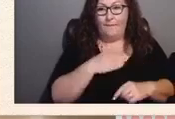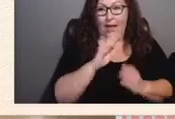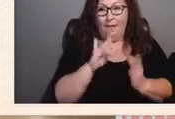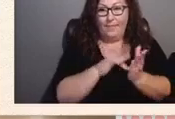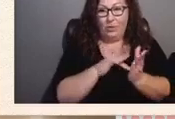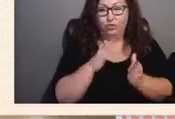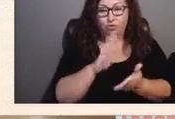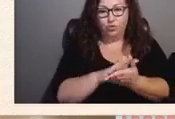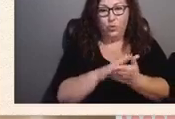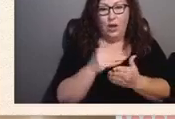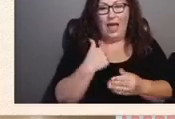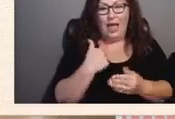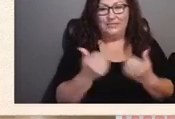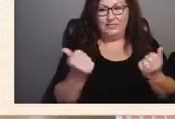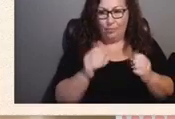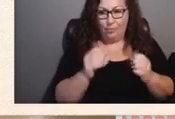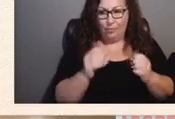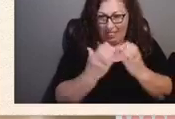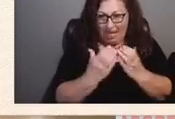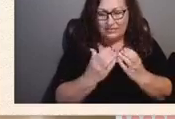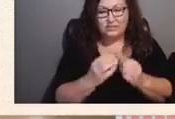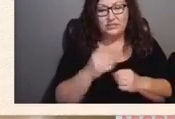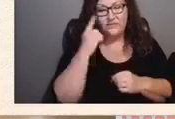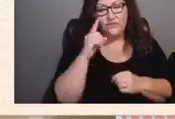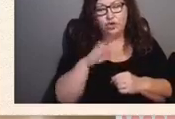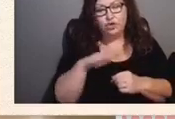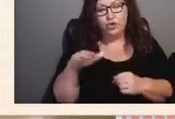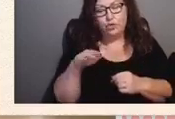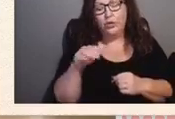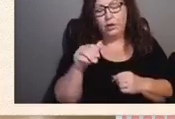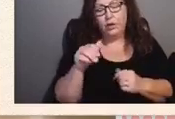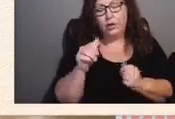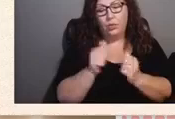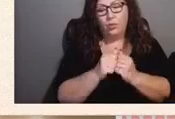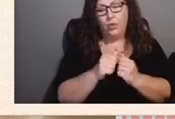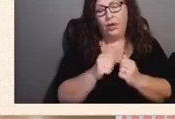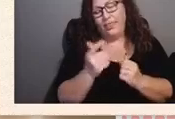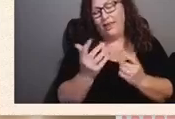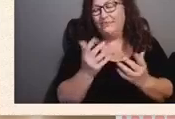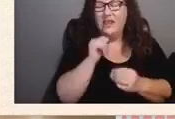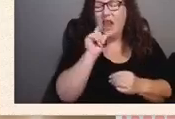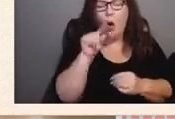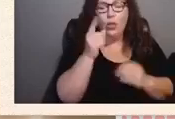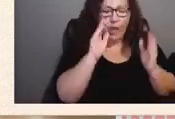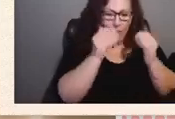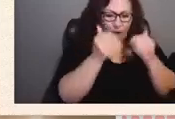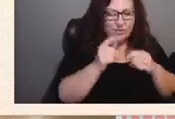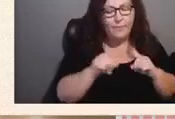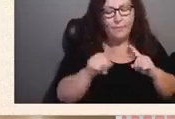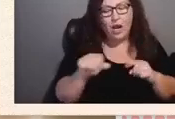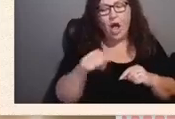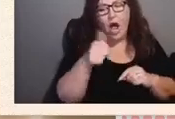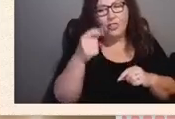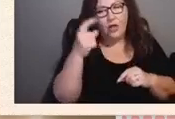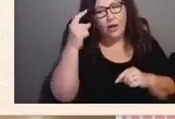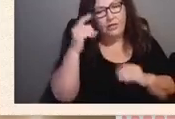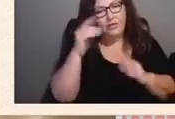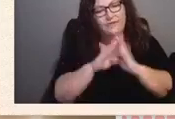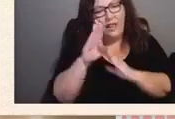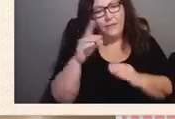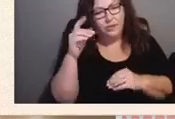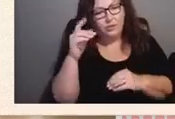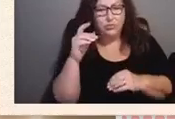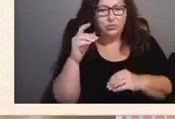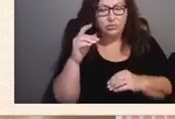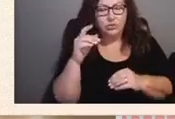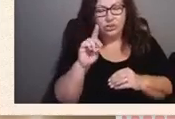separate classes for children with not just autism, but other developmental disorders, so they could